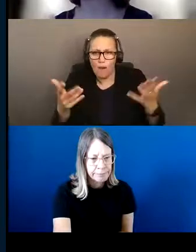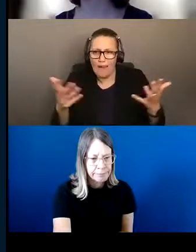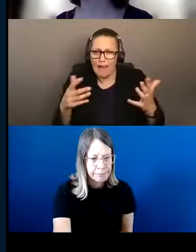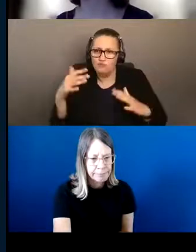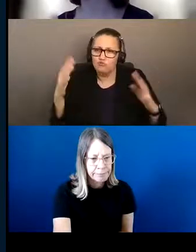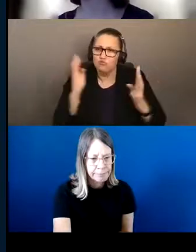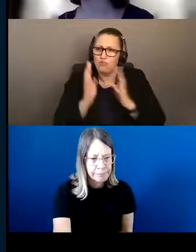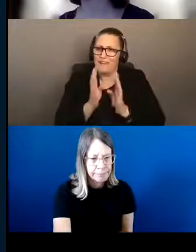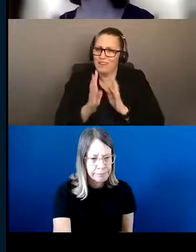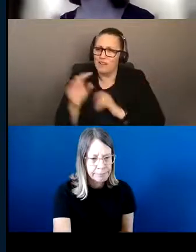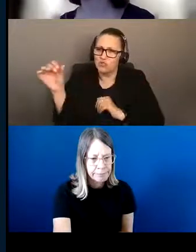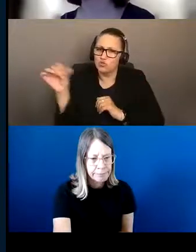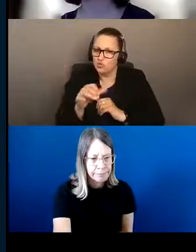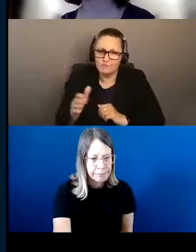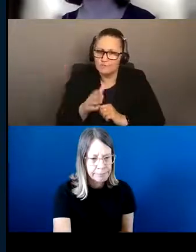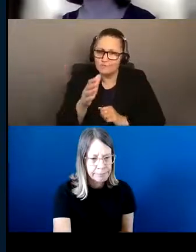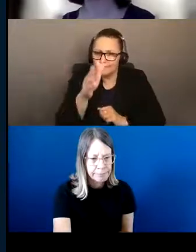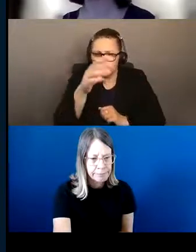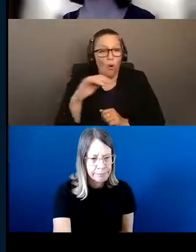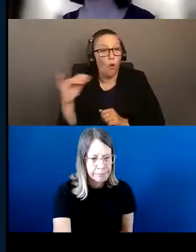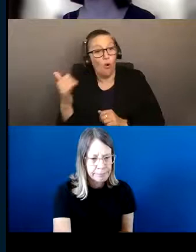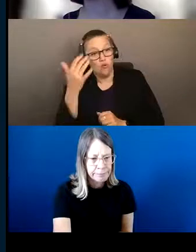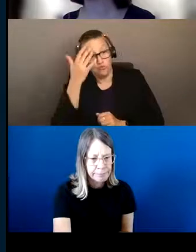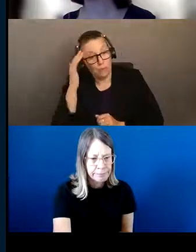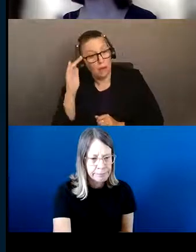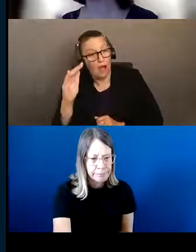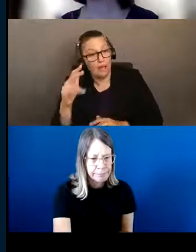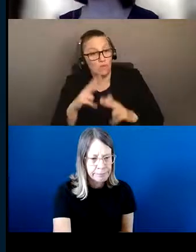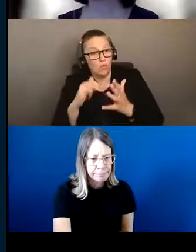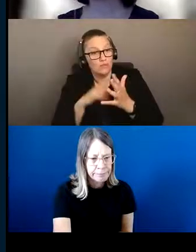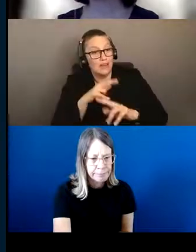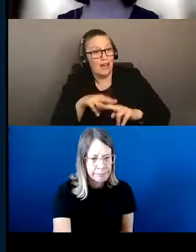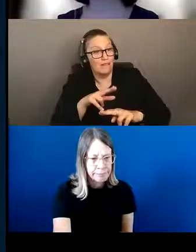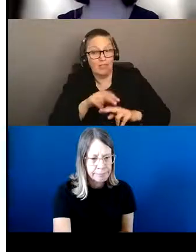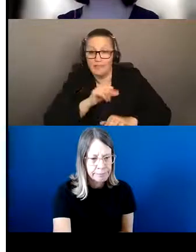to staff whose jobs required them to know the lay of the land.